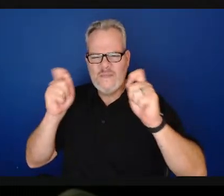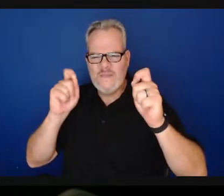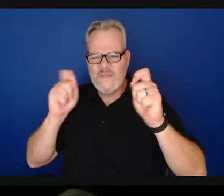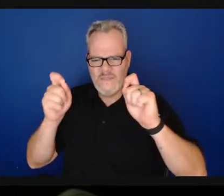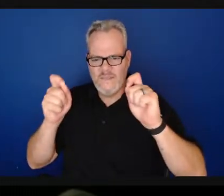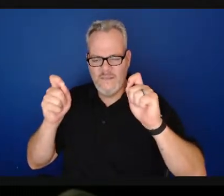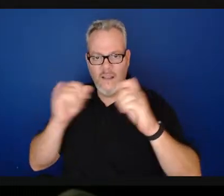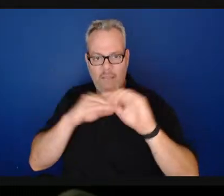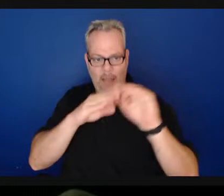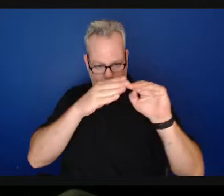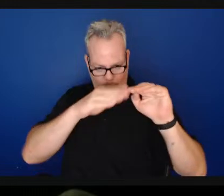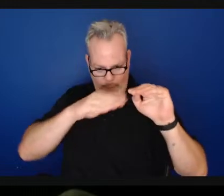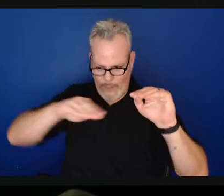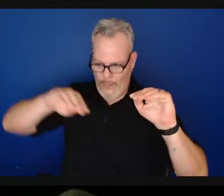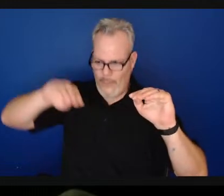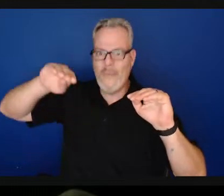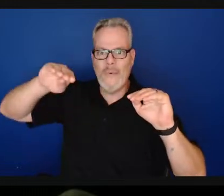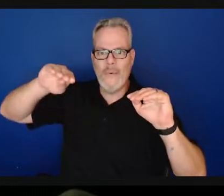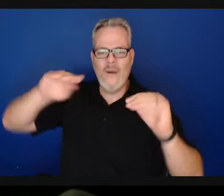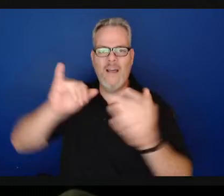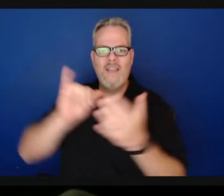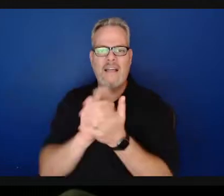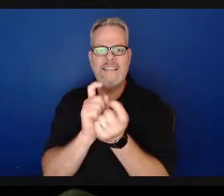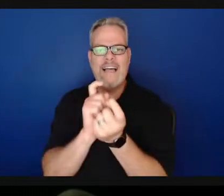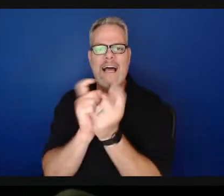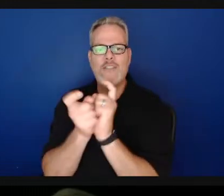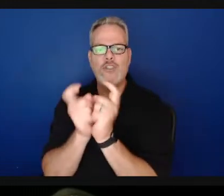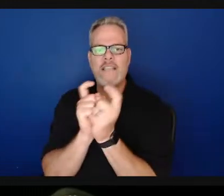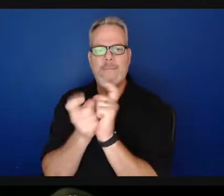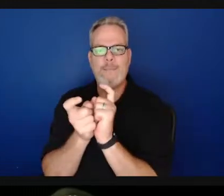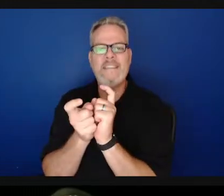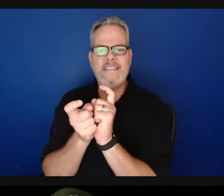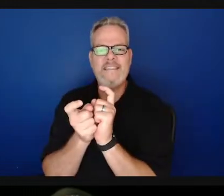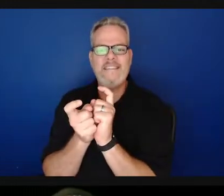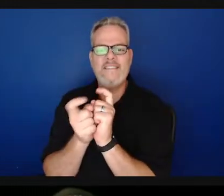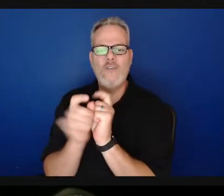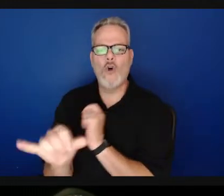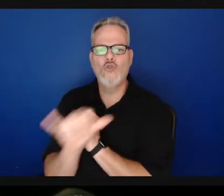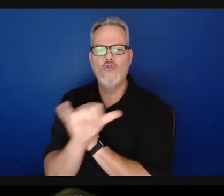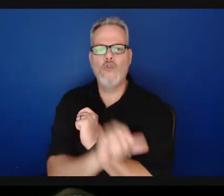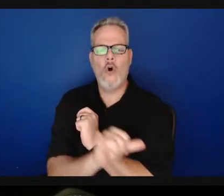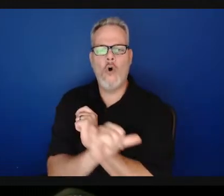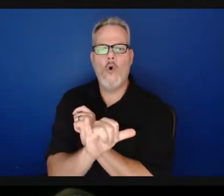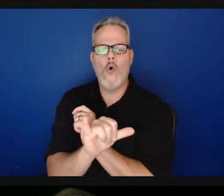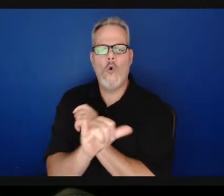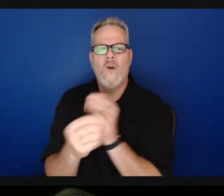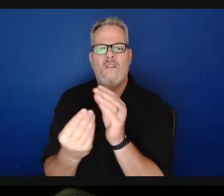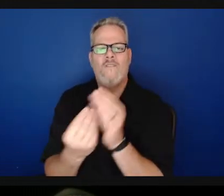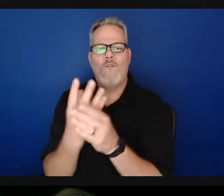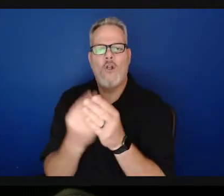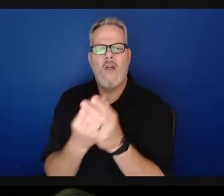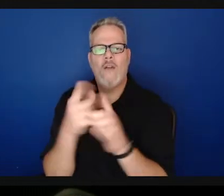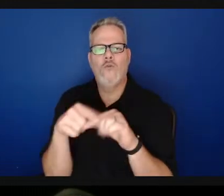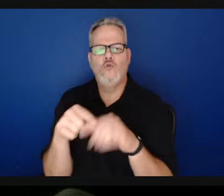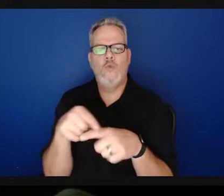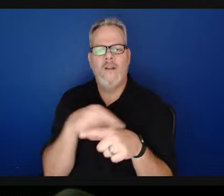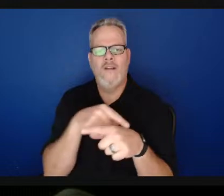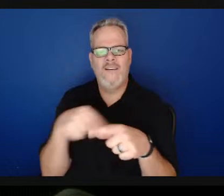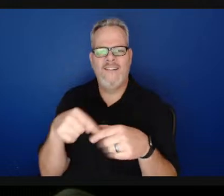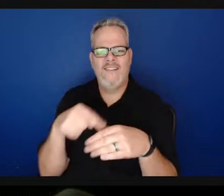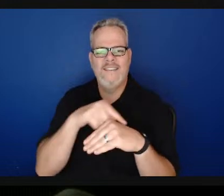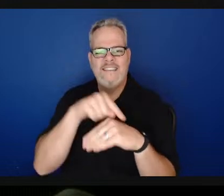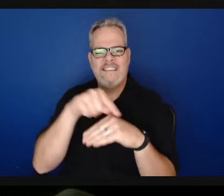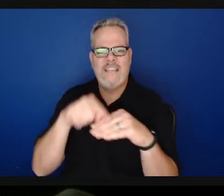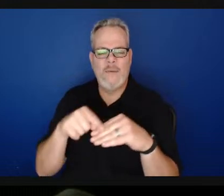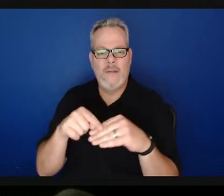about this possibly being some of that adjustment as well of other parts of the volcano to the summit, swelling, pressurizing,